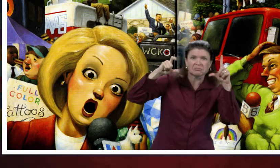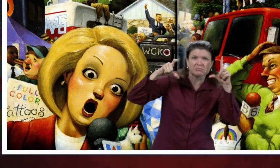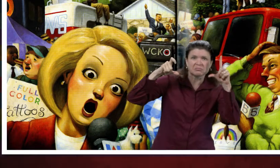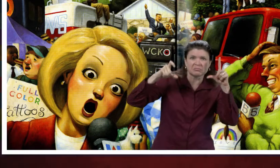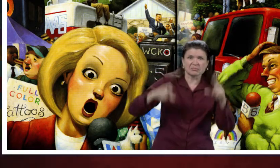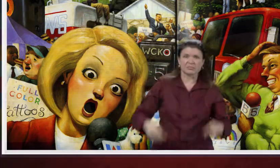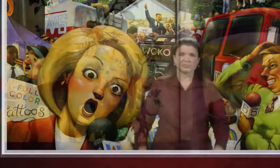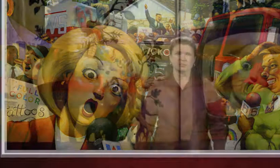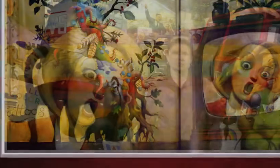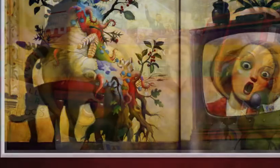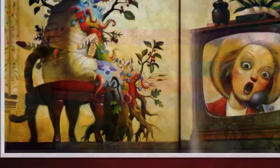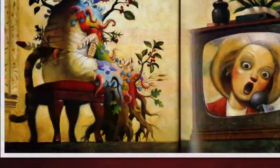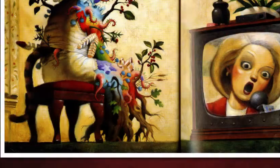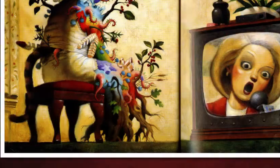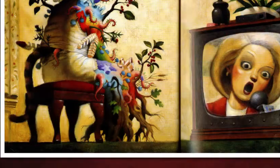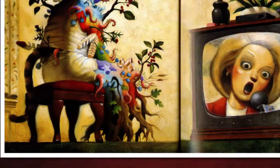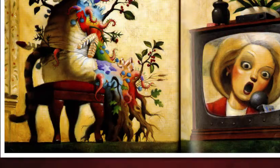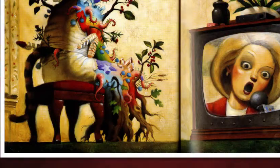front lawn.